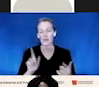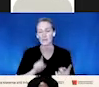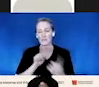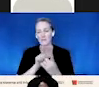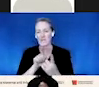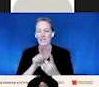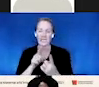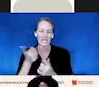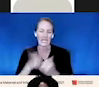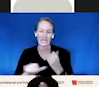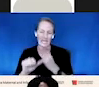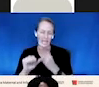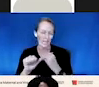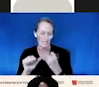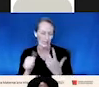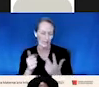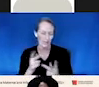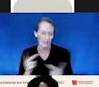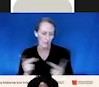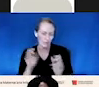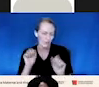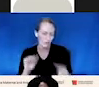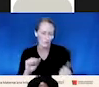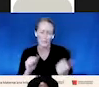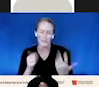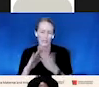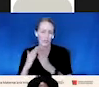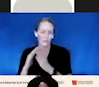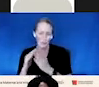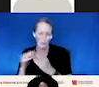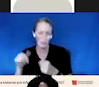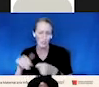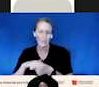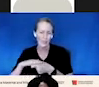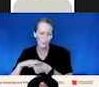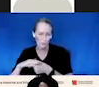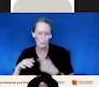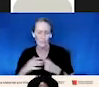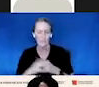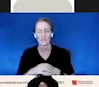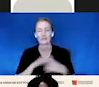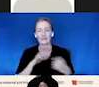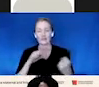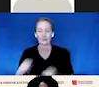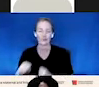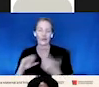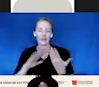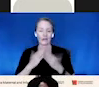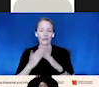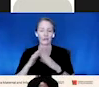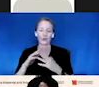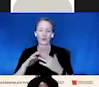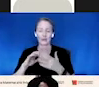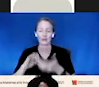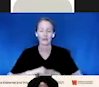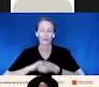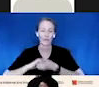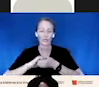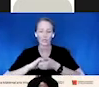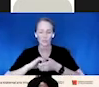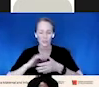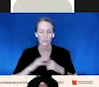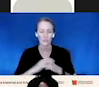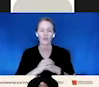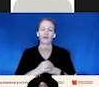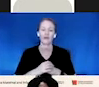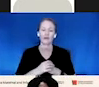communal location. We aim to strengthen linkages with community partners, strengthen the referral process and include